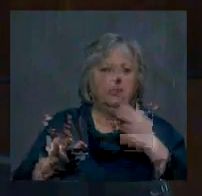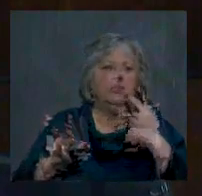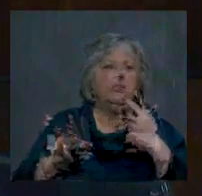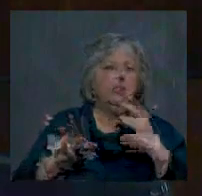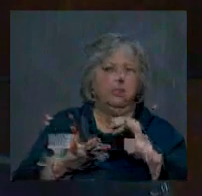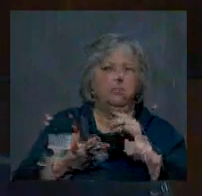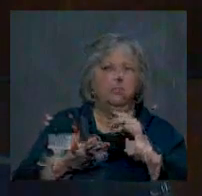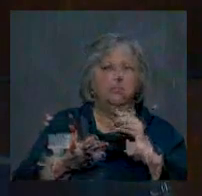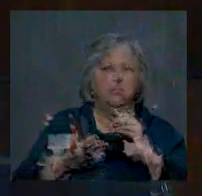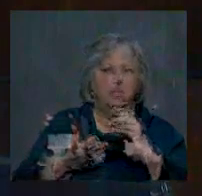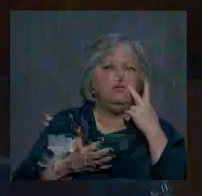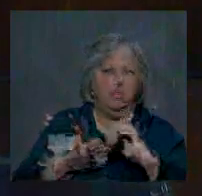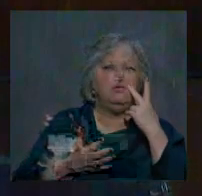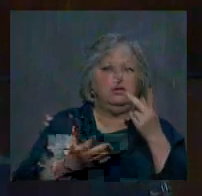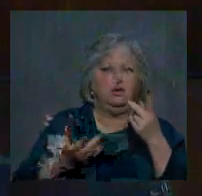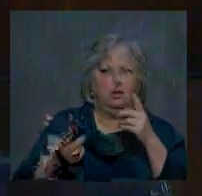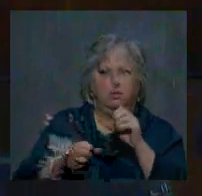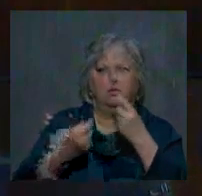Other places